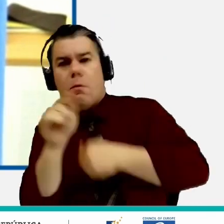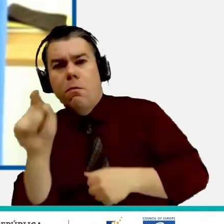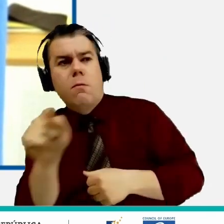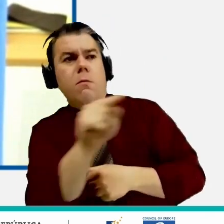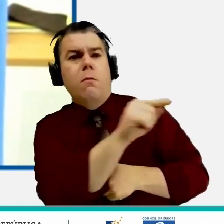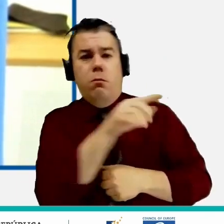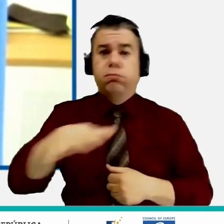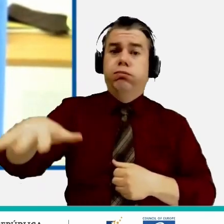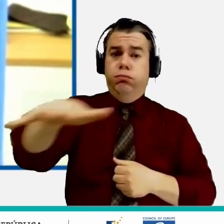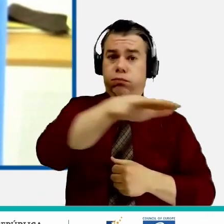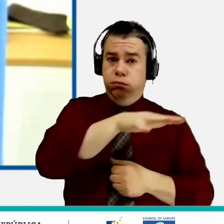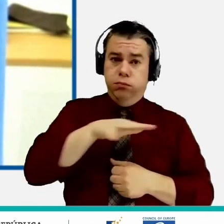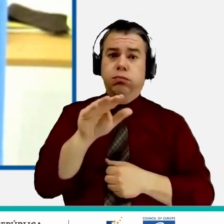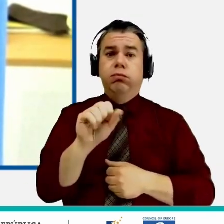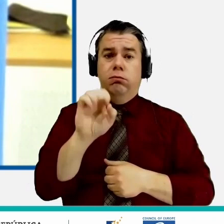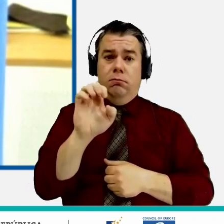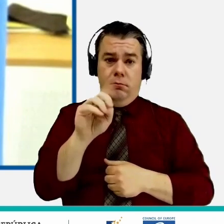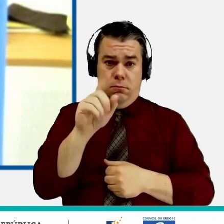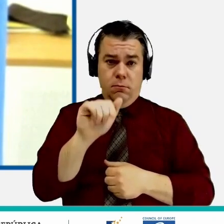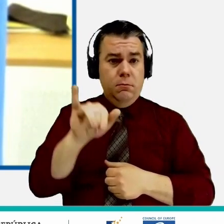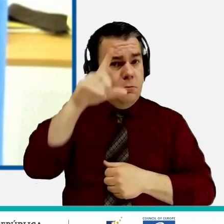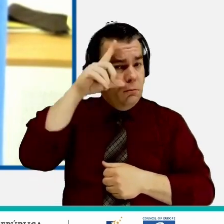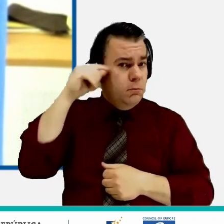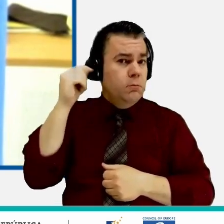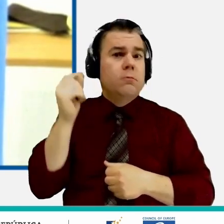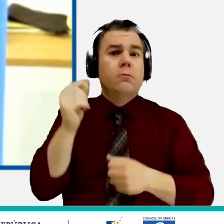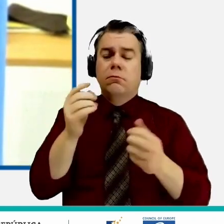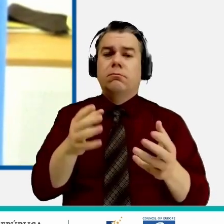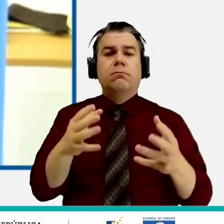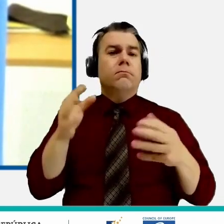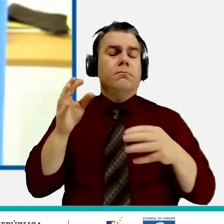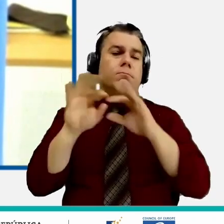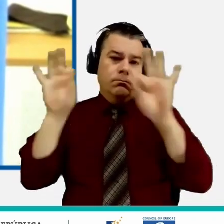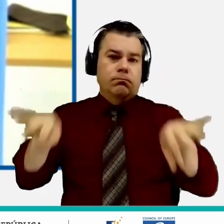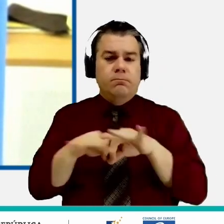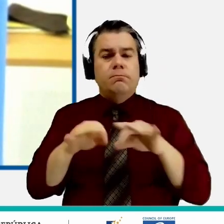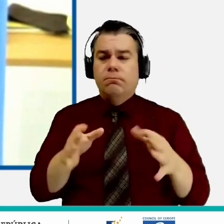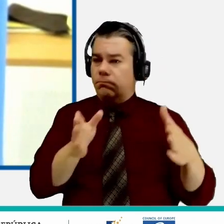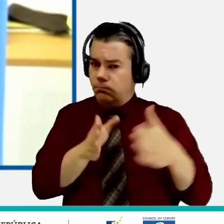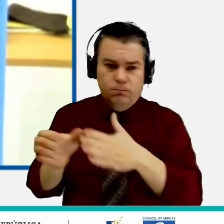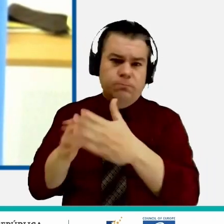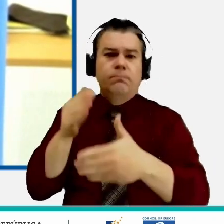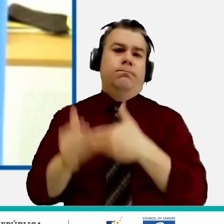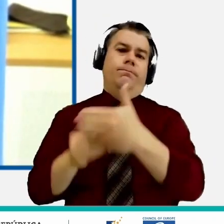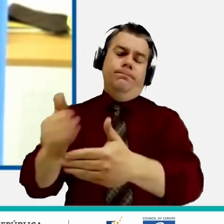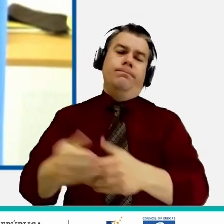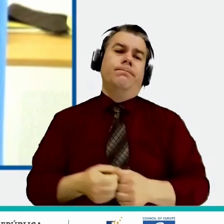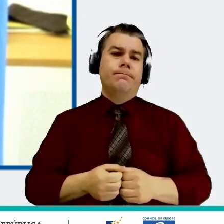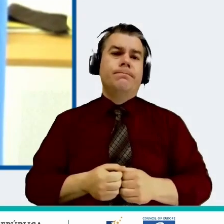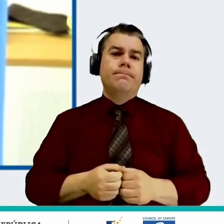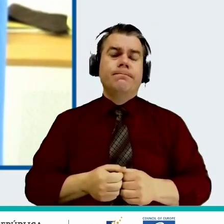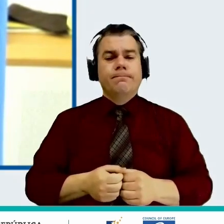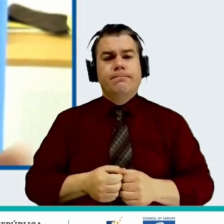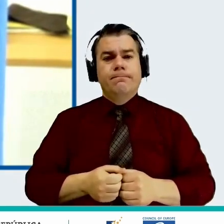in implementing the Sendai framework and translating the EFDRR roadmap into action. The roadmap is